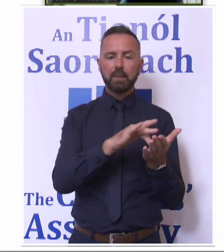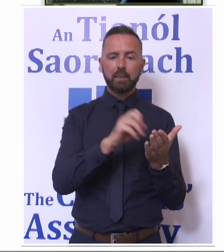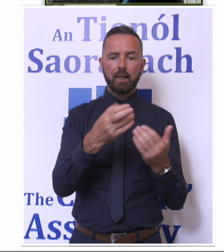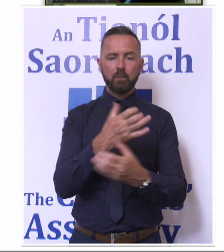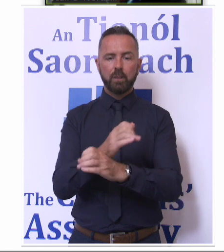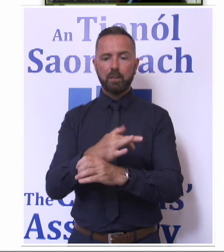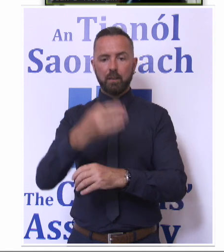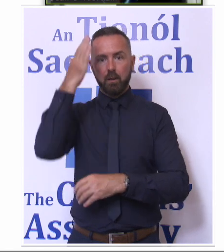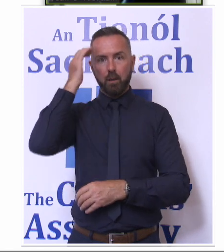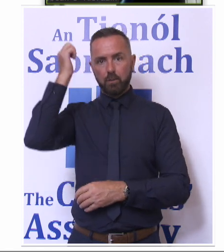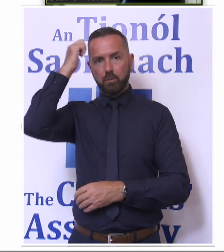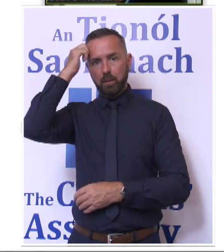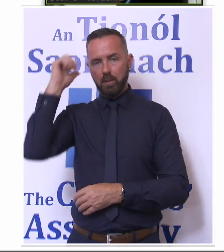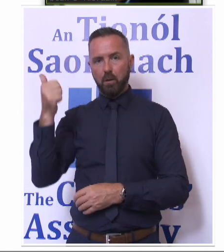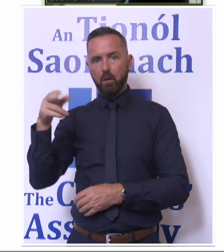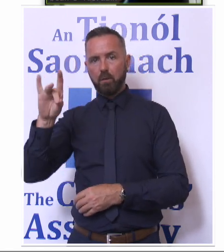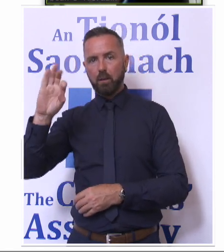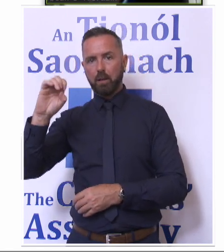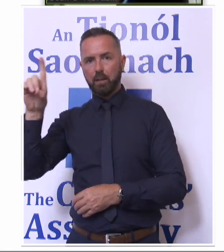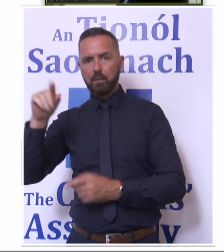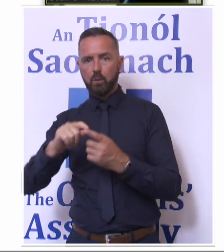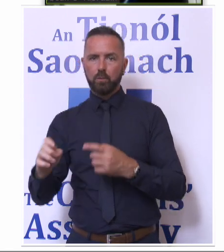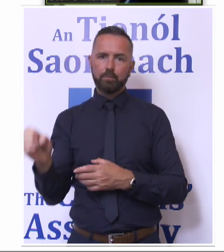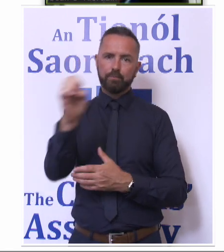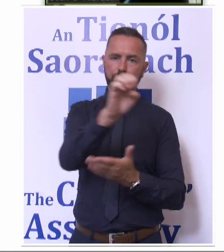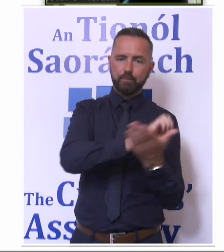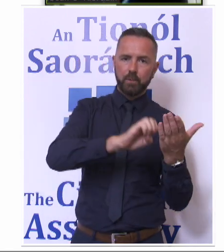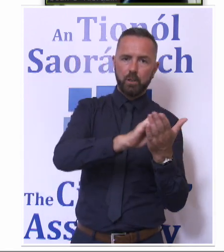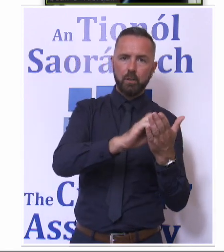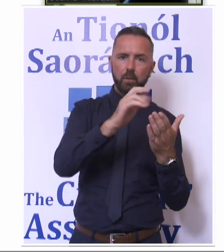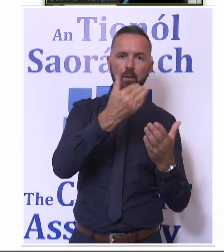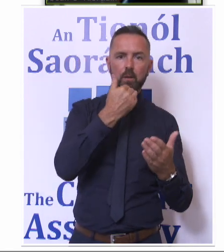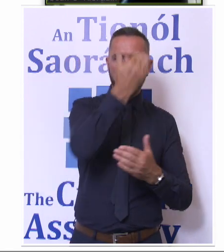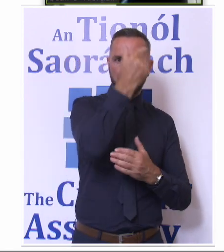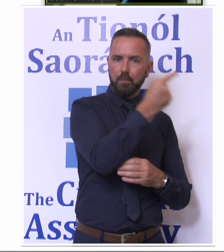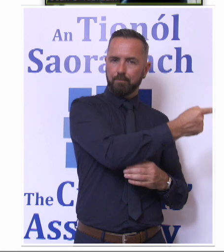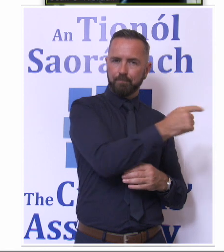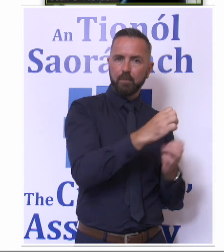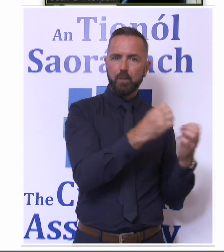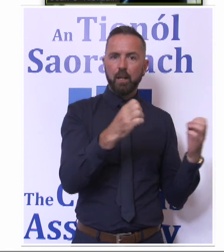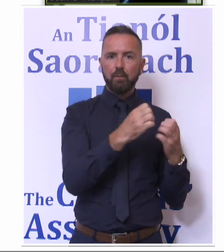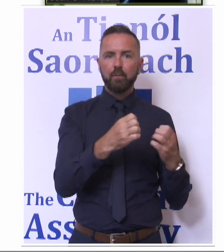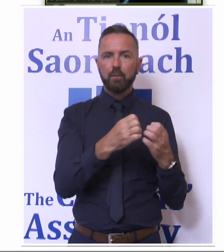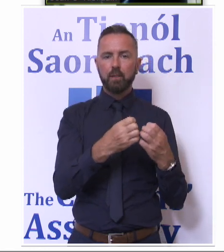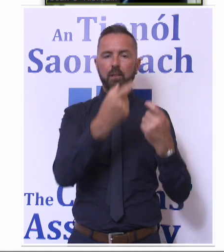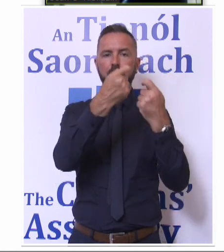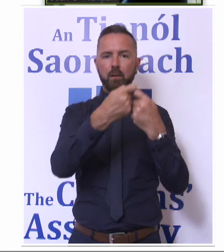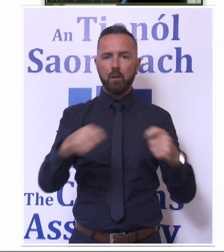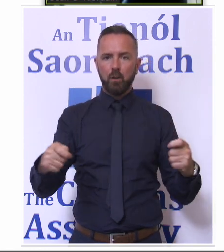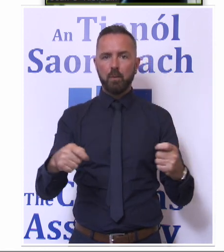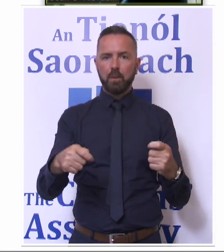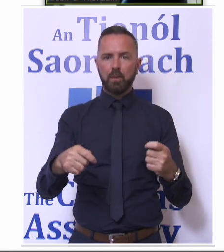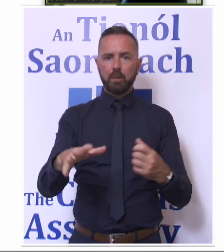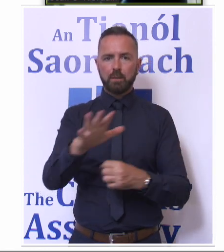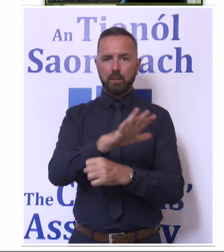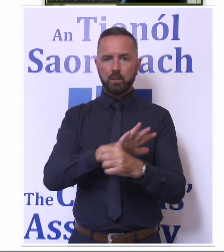Auckland or across mainland Europe over to the States, every major urban setting is under